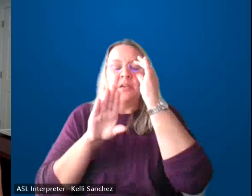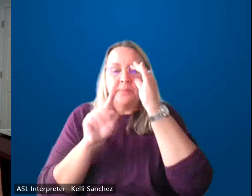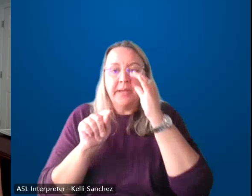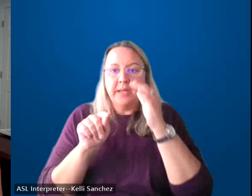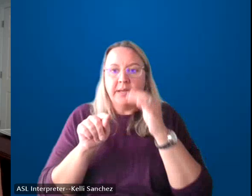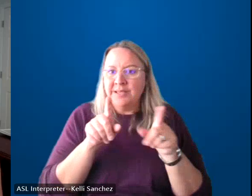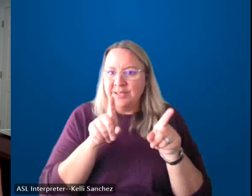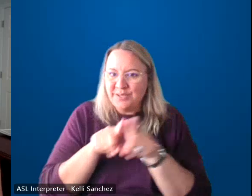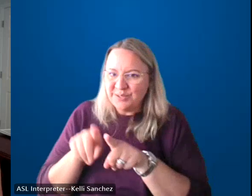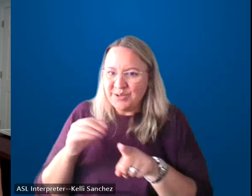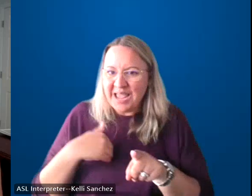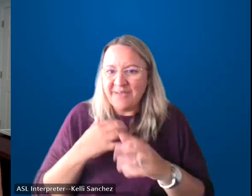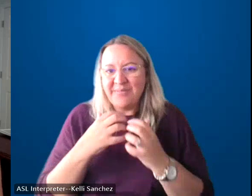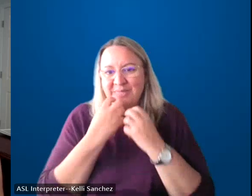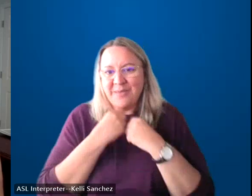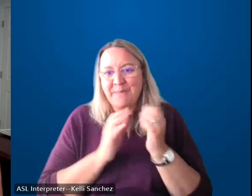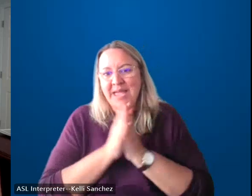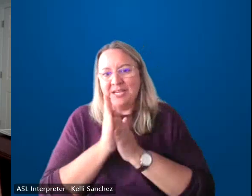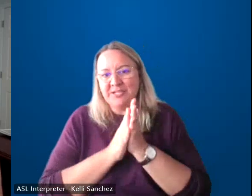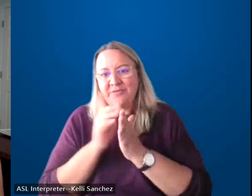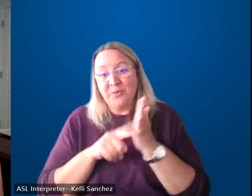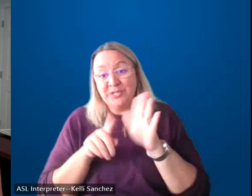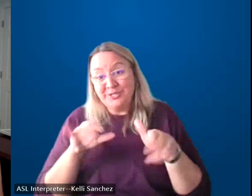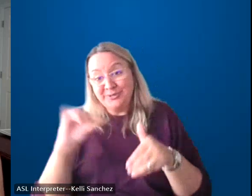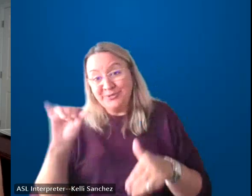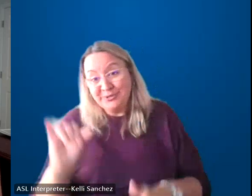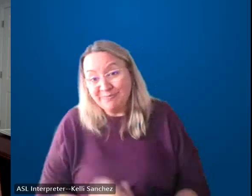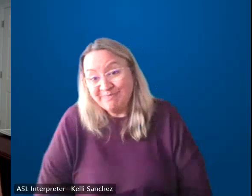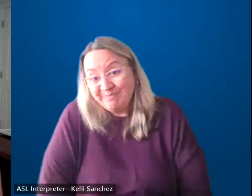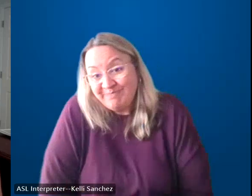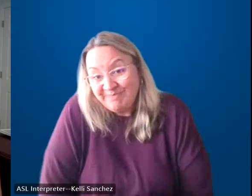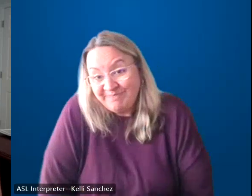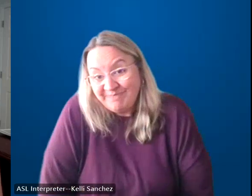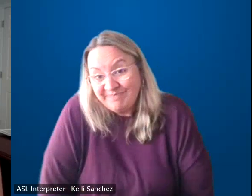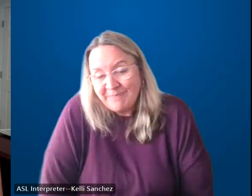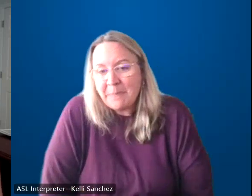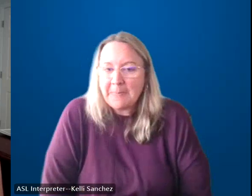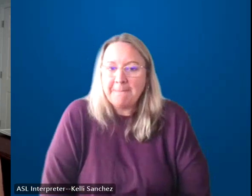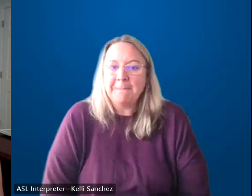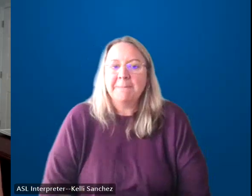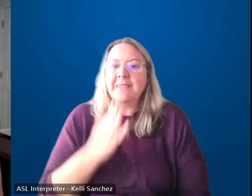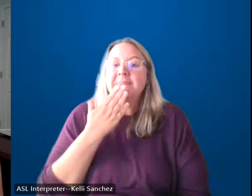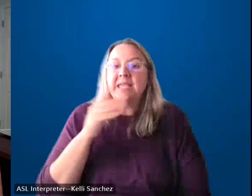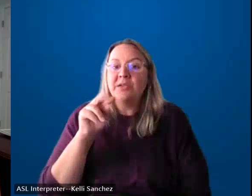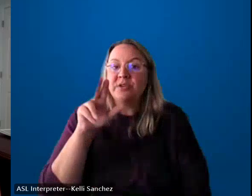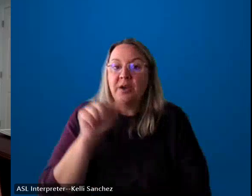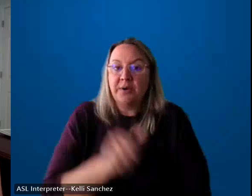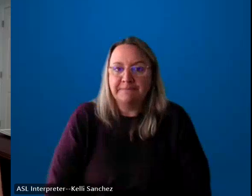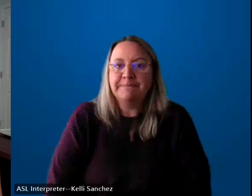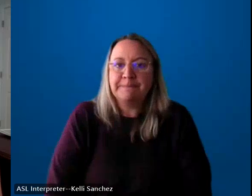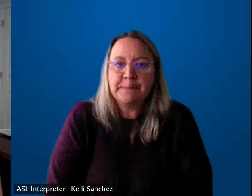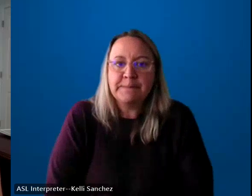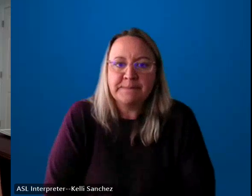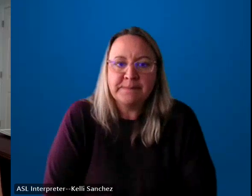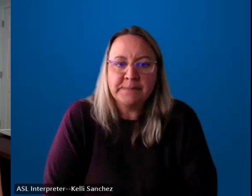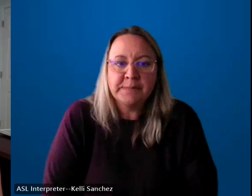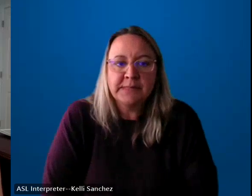also have to have the passion for what you do. And I'm gonna leave you with that. Thank you, Tyra.